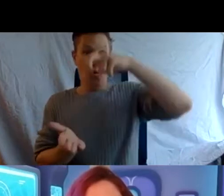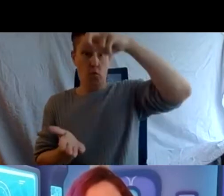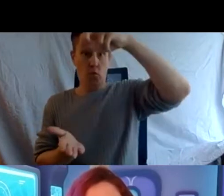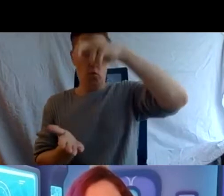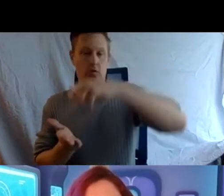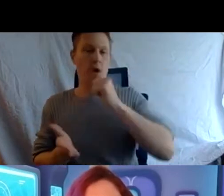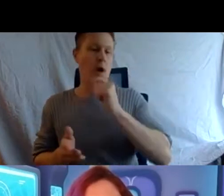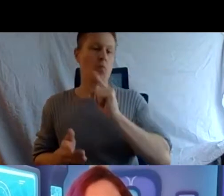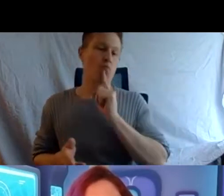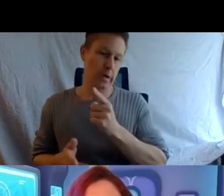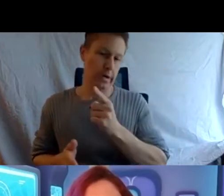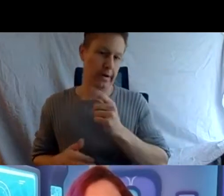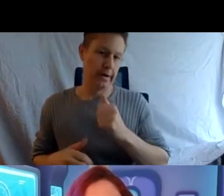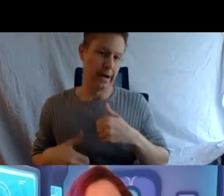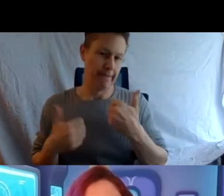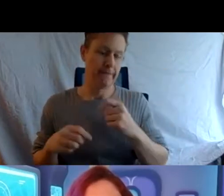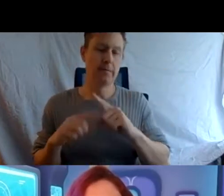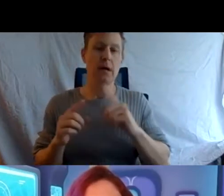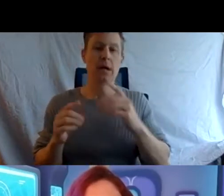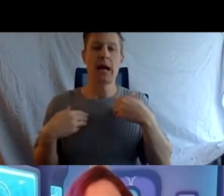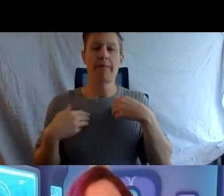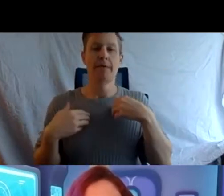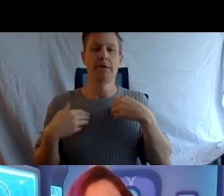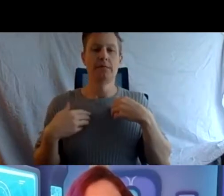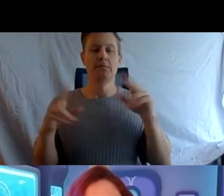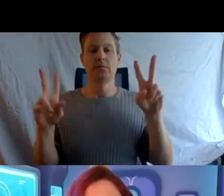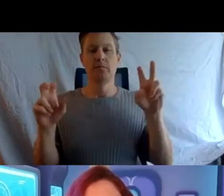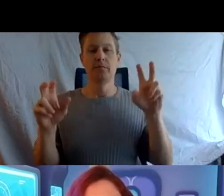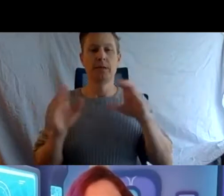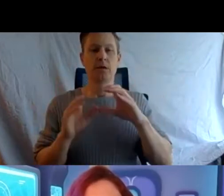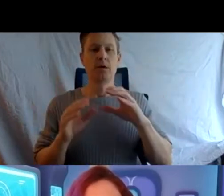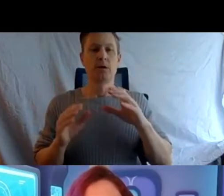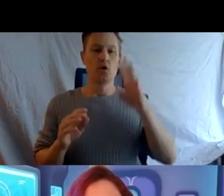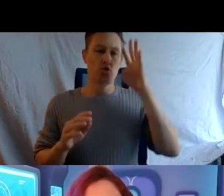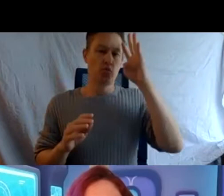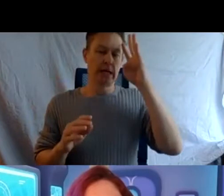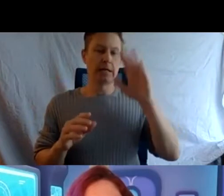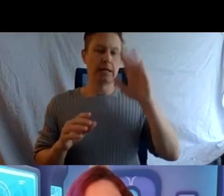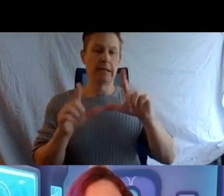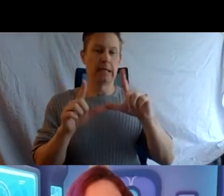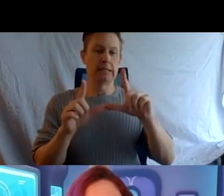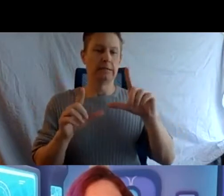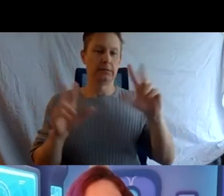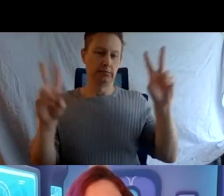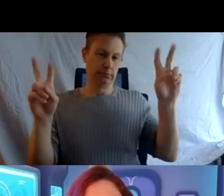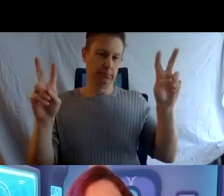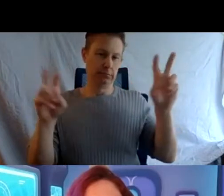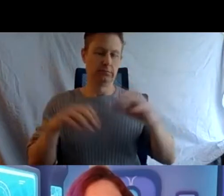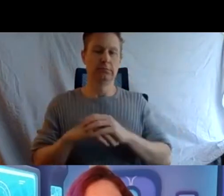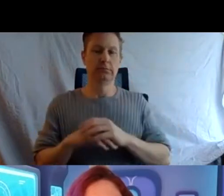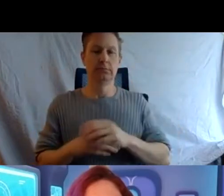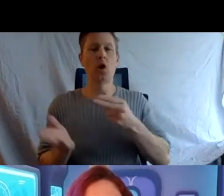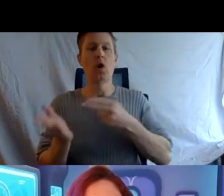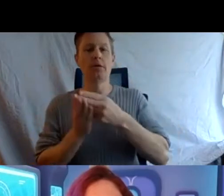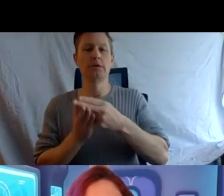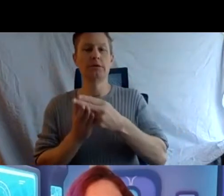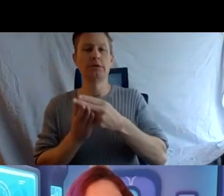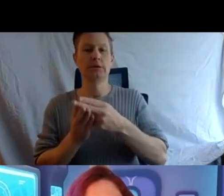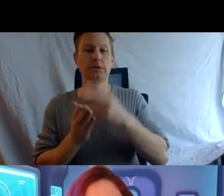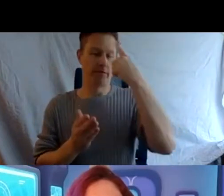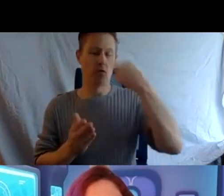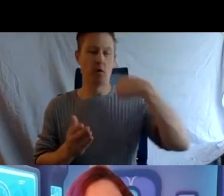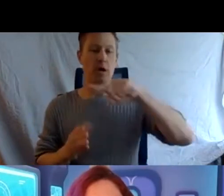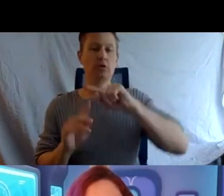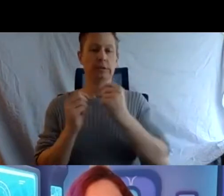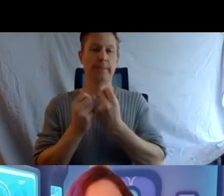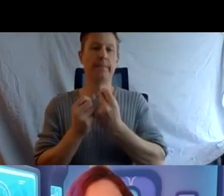there with how he did things. And but it was authenticity was really important to us, that it looked